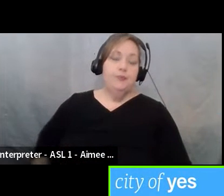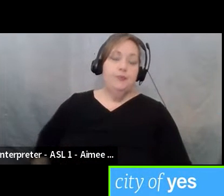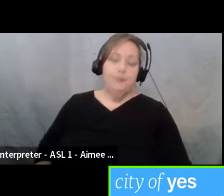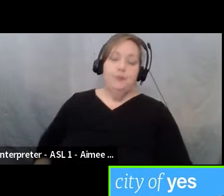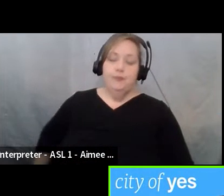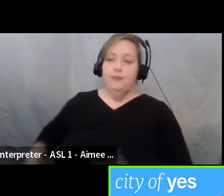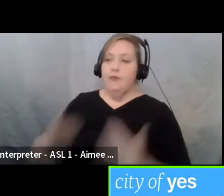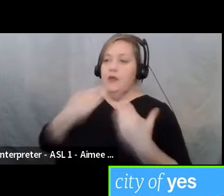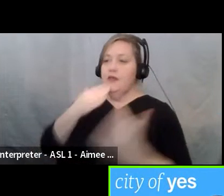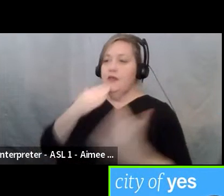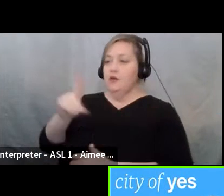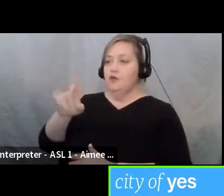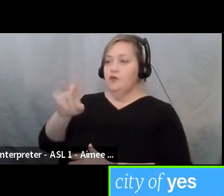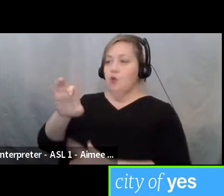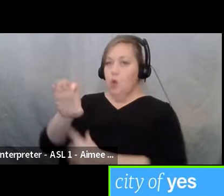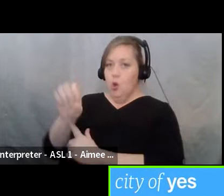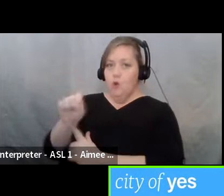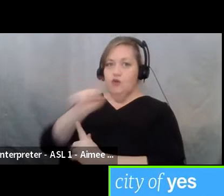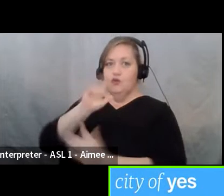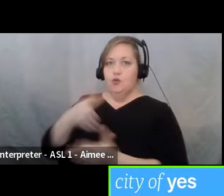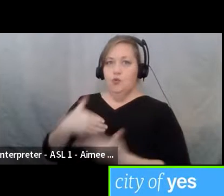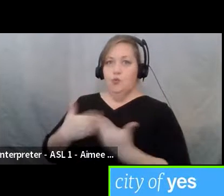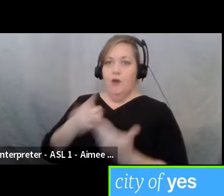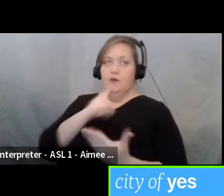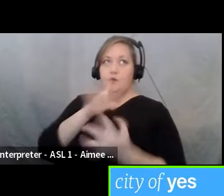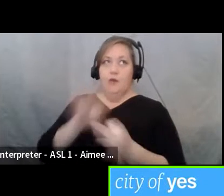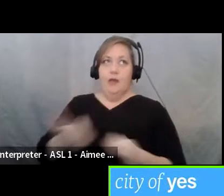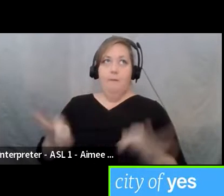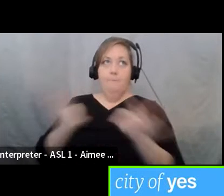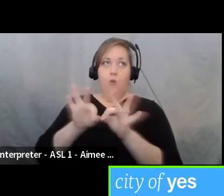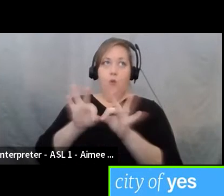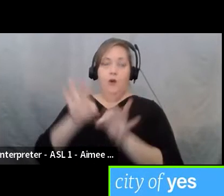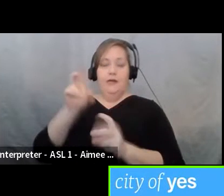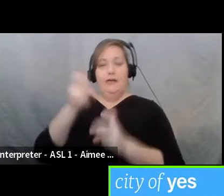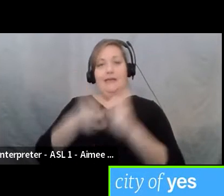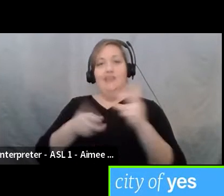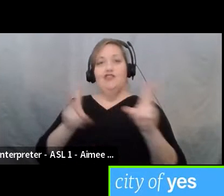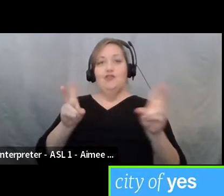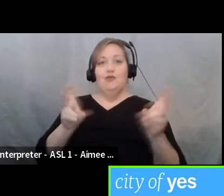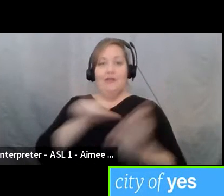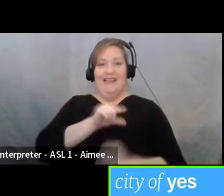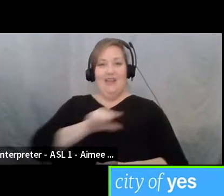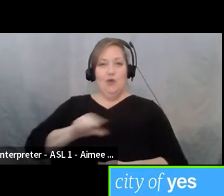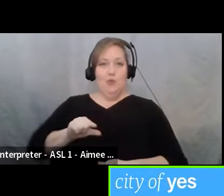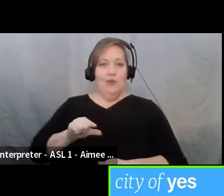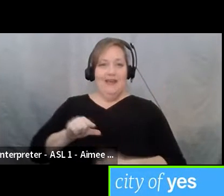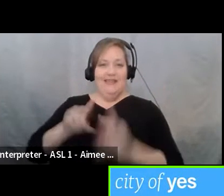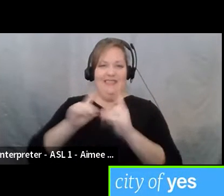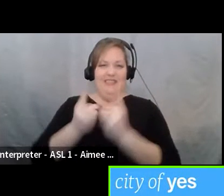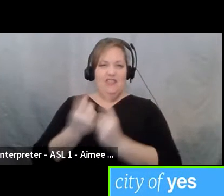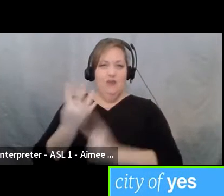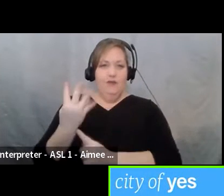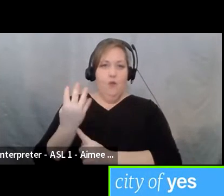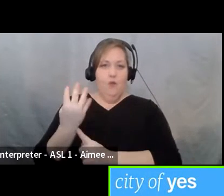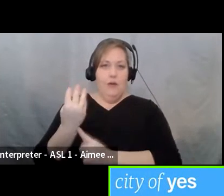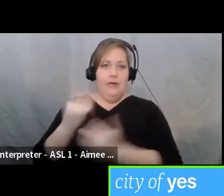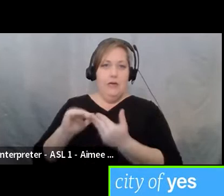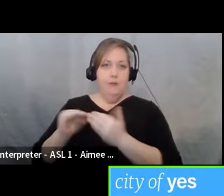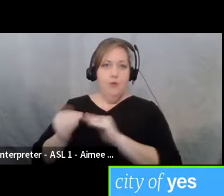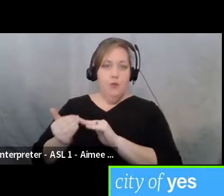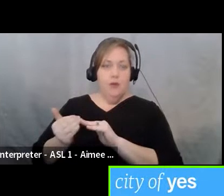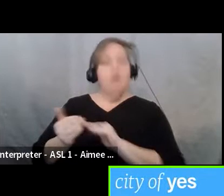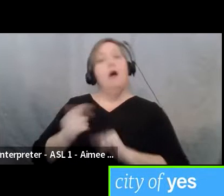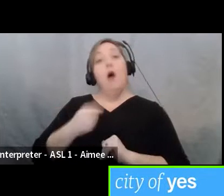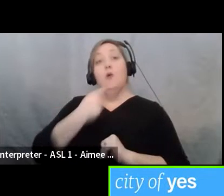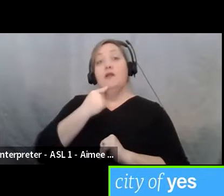Thank you, Dolores. You raised some really important issues in Queens Community District 14. I want to say,